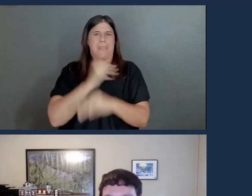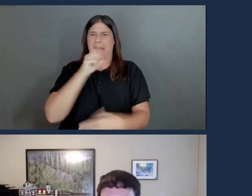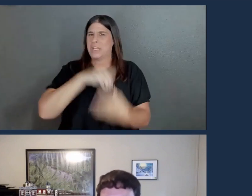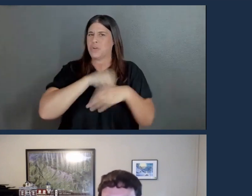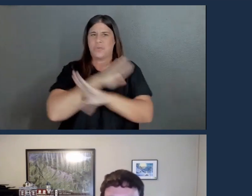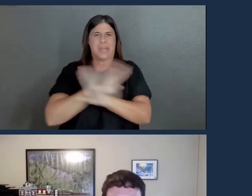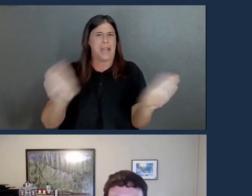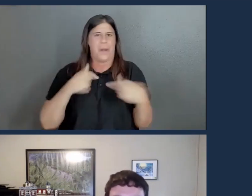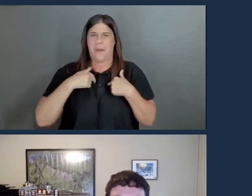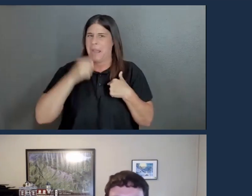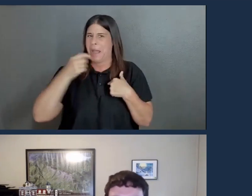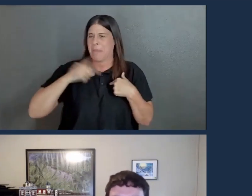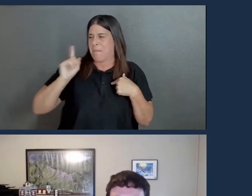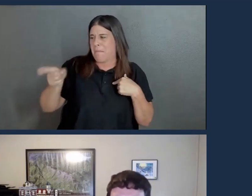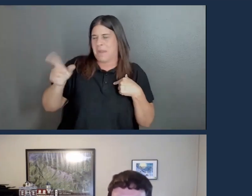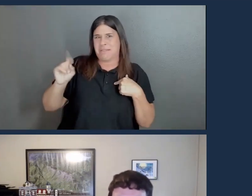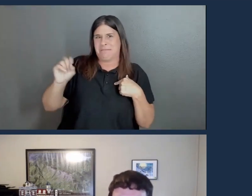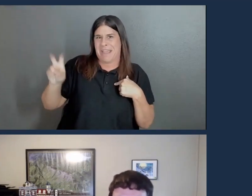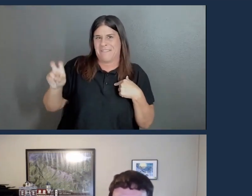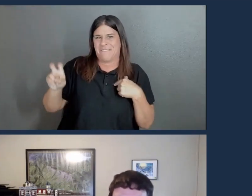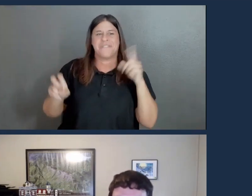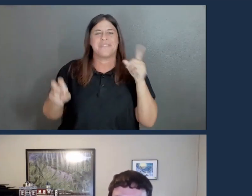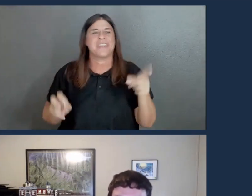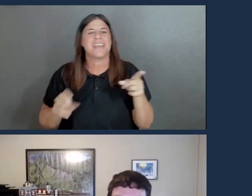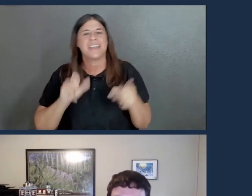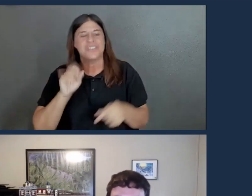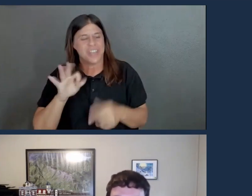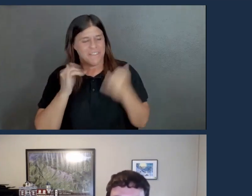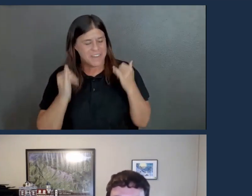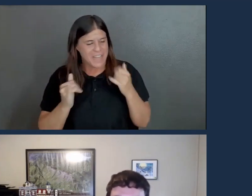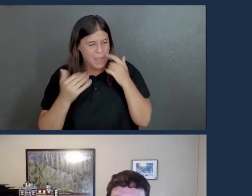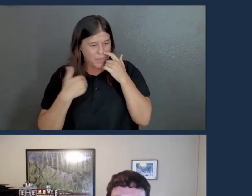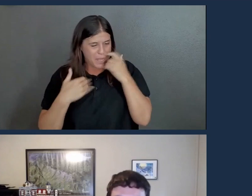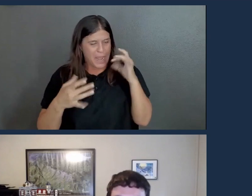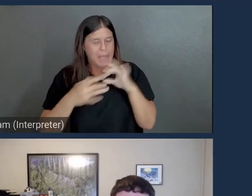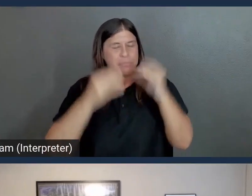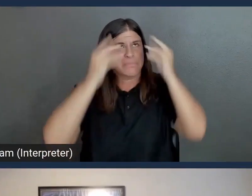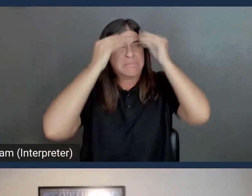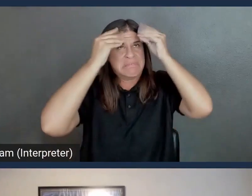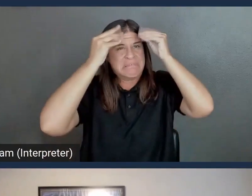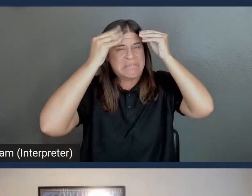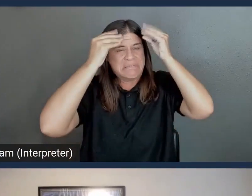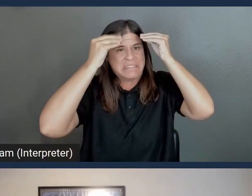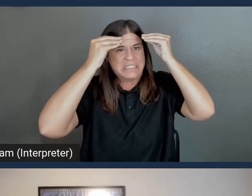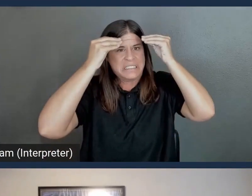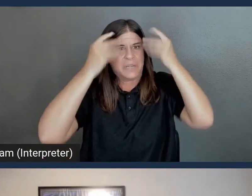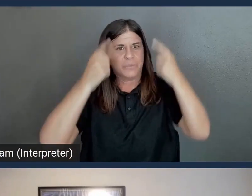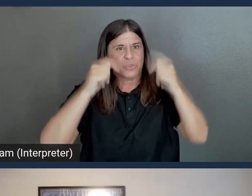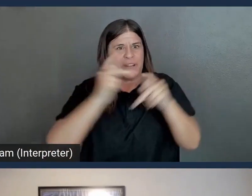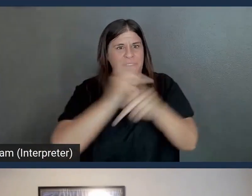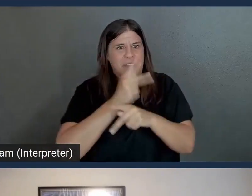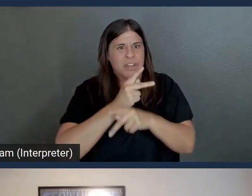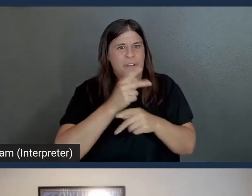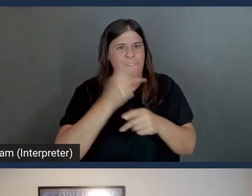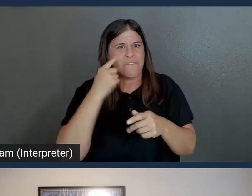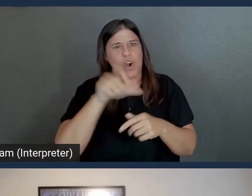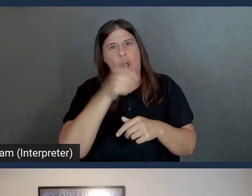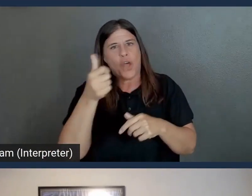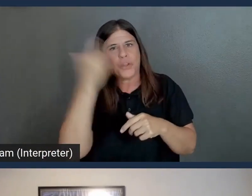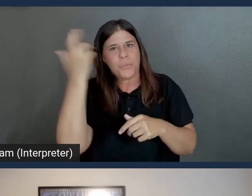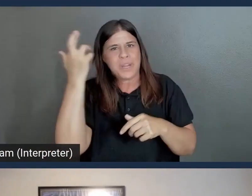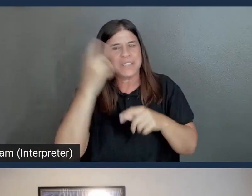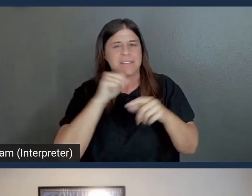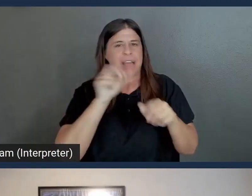that up. Now that I'm in marketing, all those brain cells have been reclaimed for other more nefarious purposes.